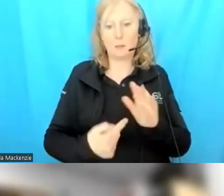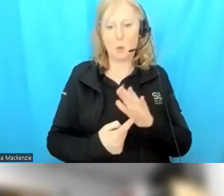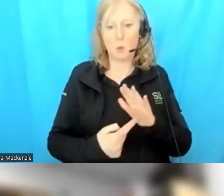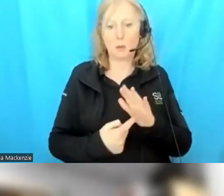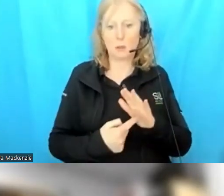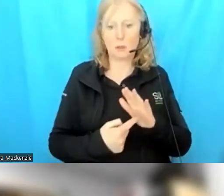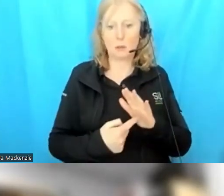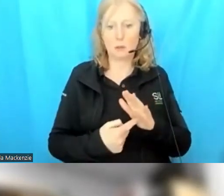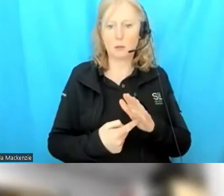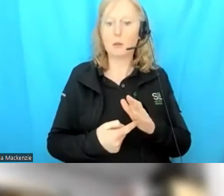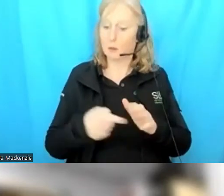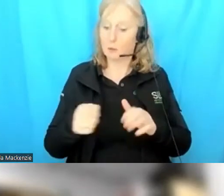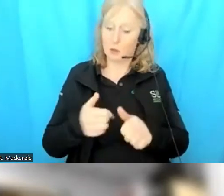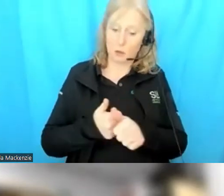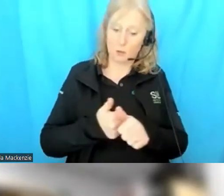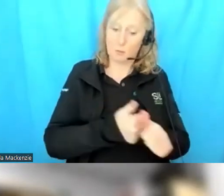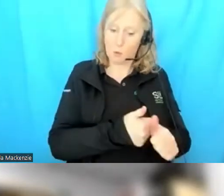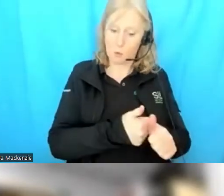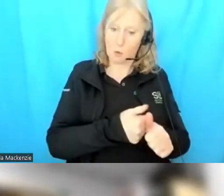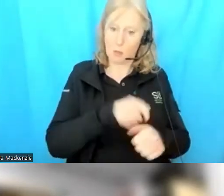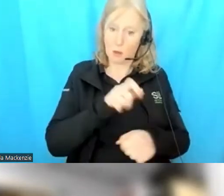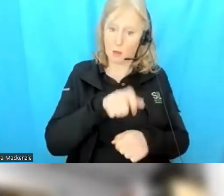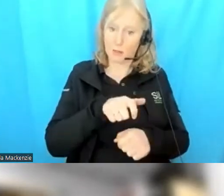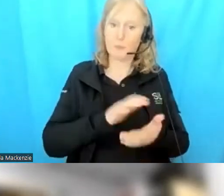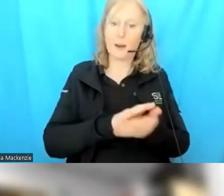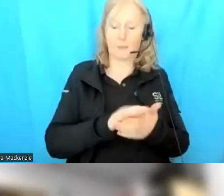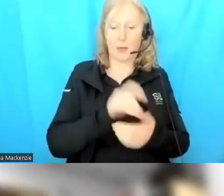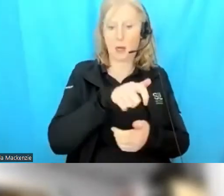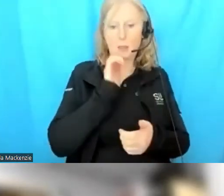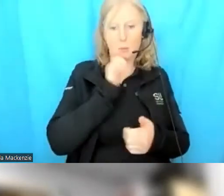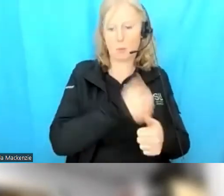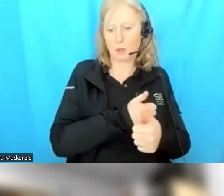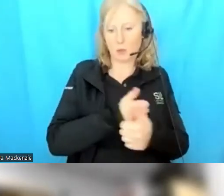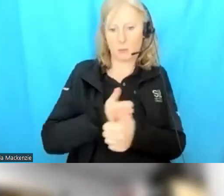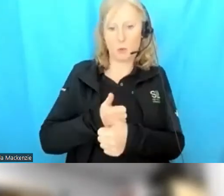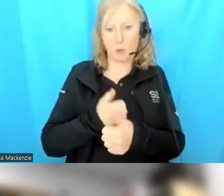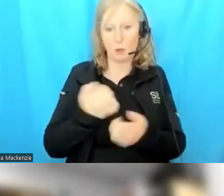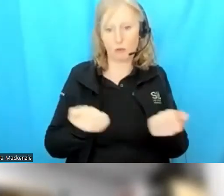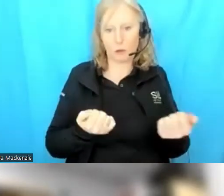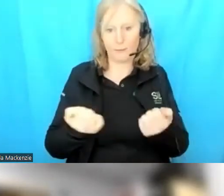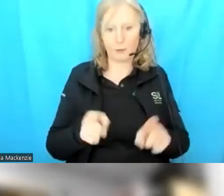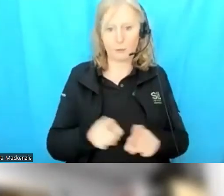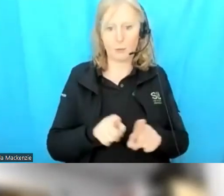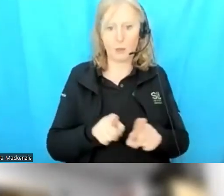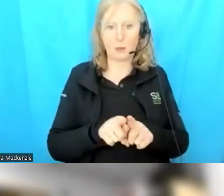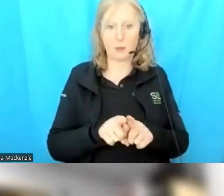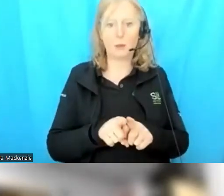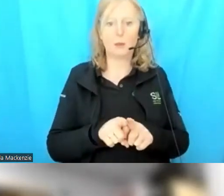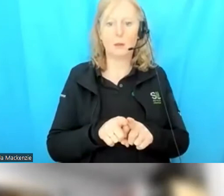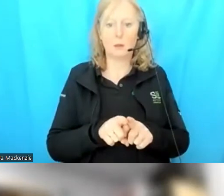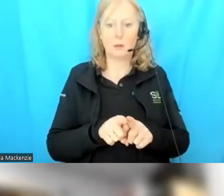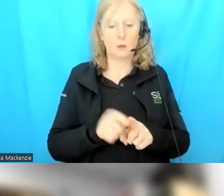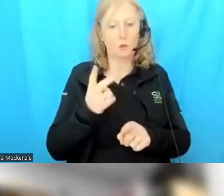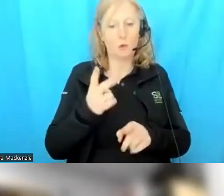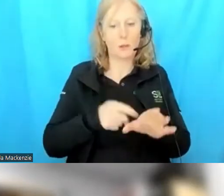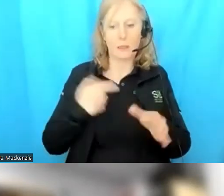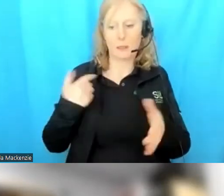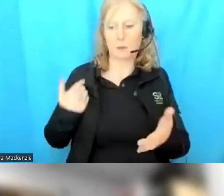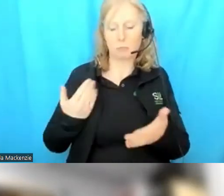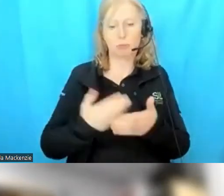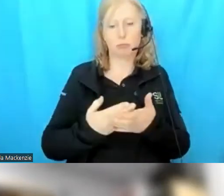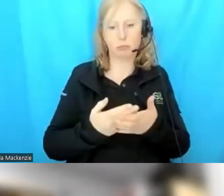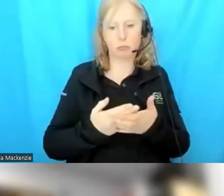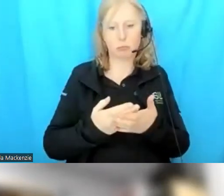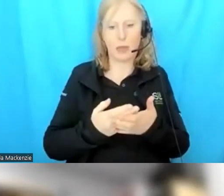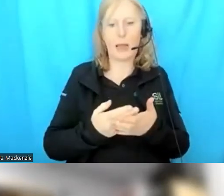if they can support our customers will support them. And I know that especially over the last 2 years, there's been more and more conflict